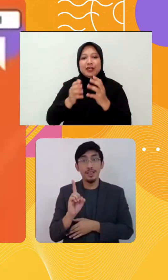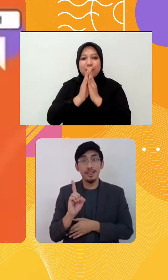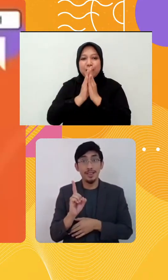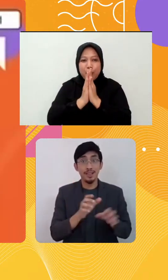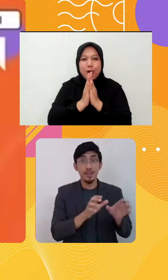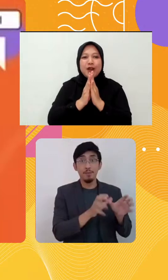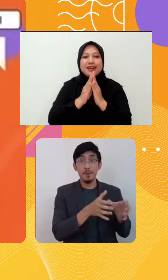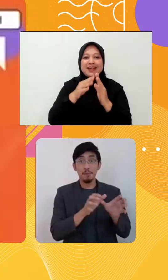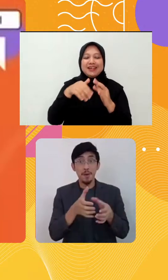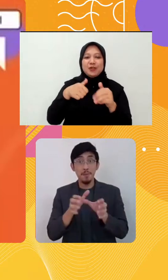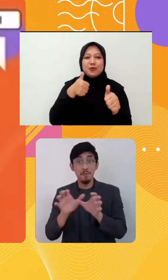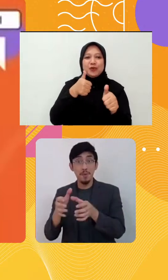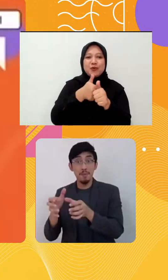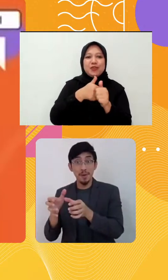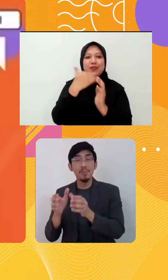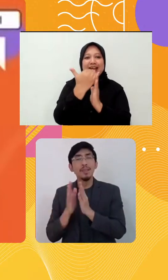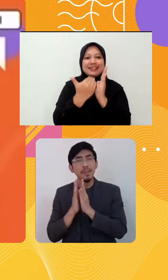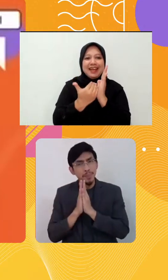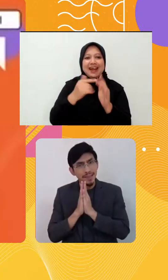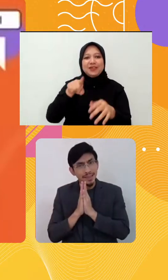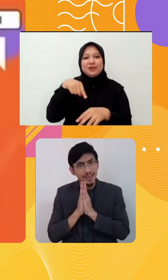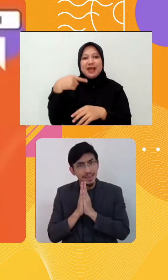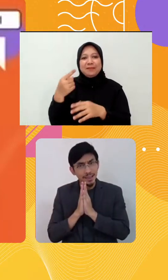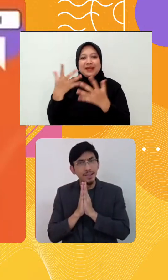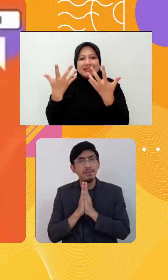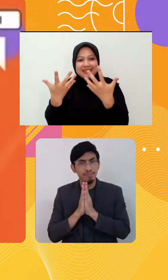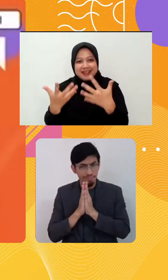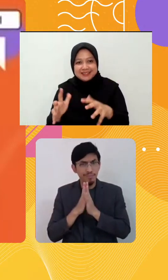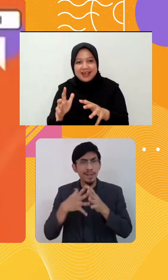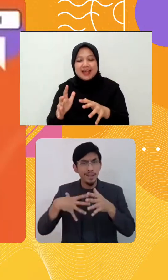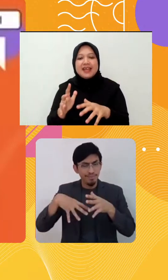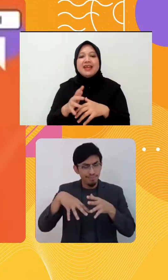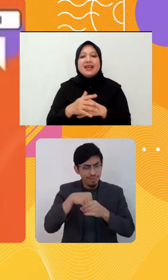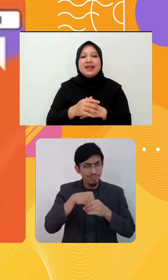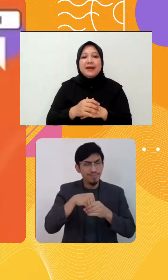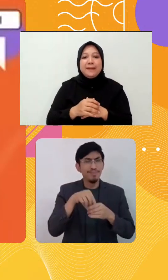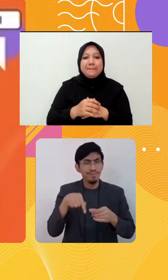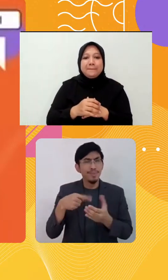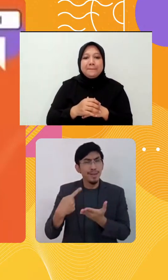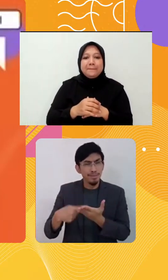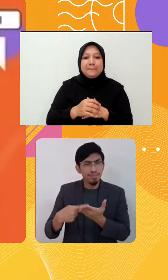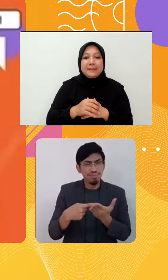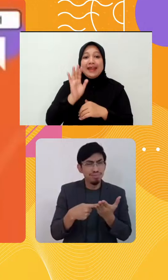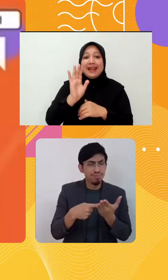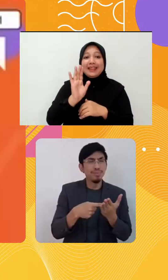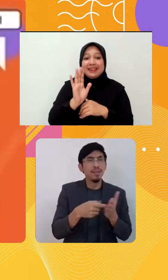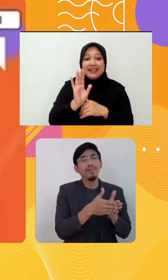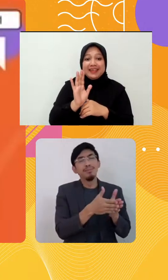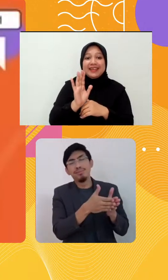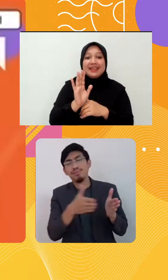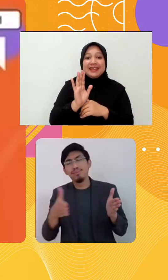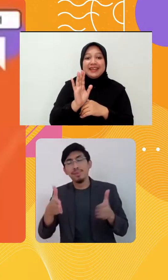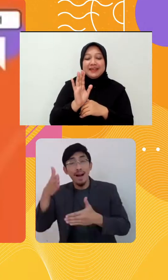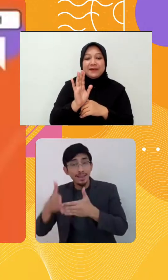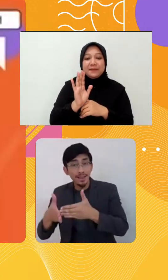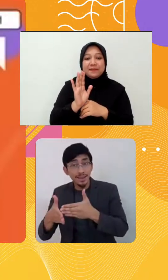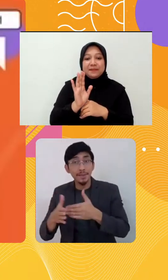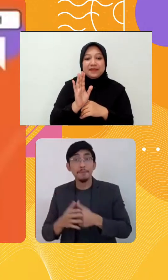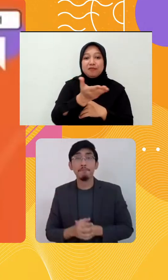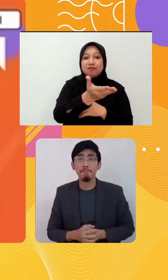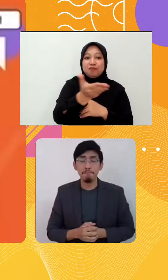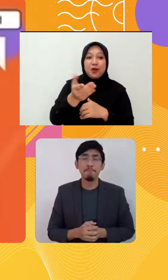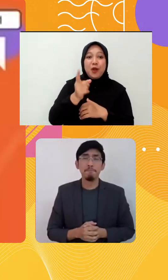end of the event. We also have some merchandise for those who are lucky